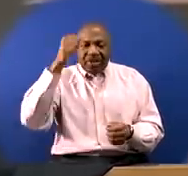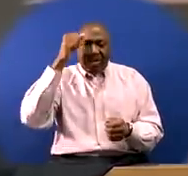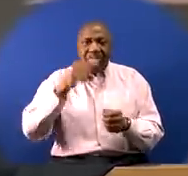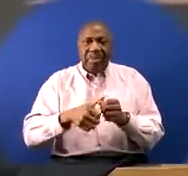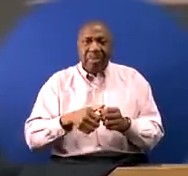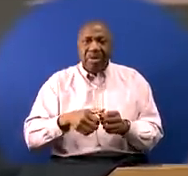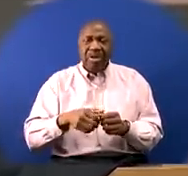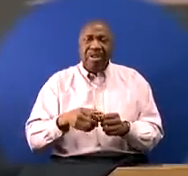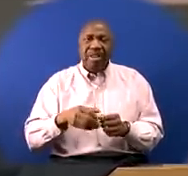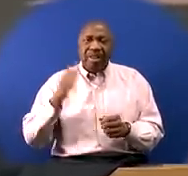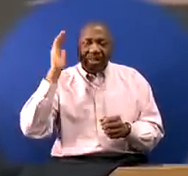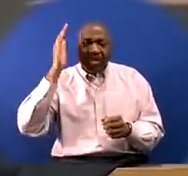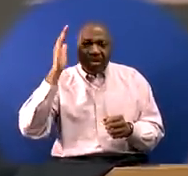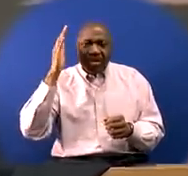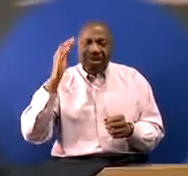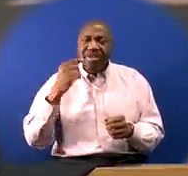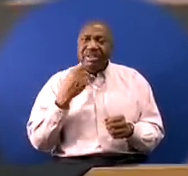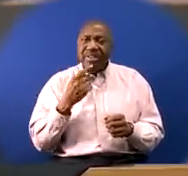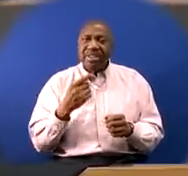needing witnesses.